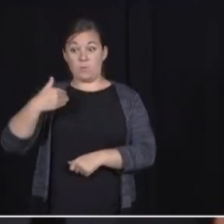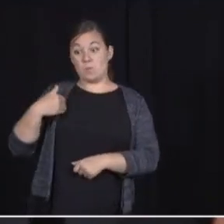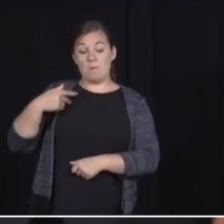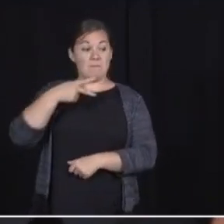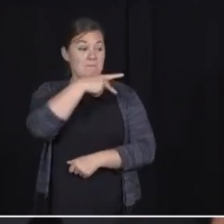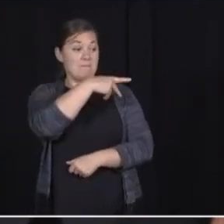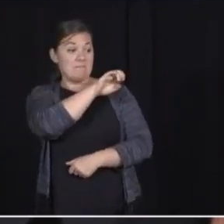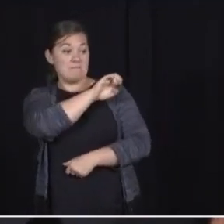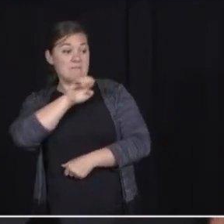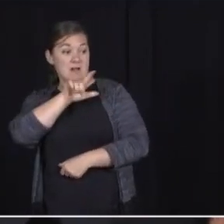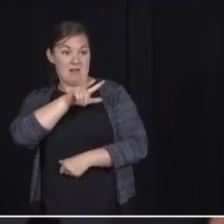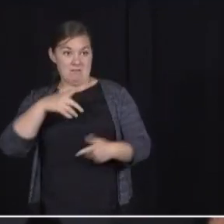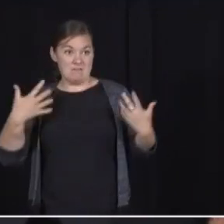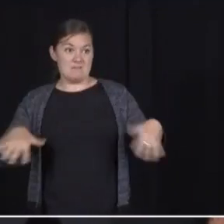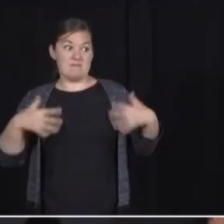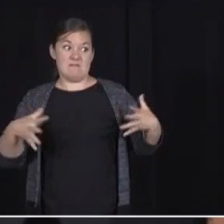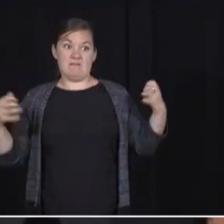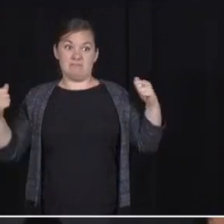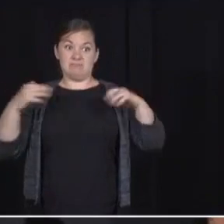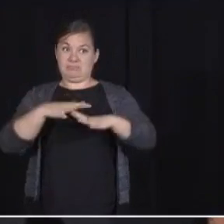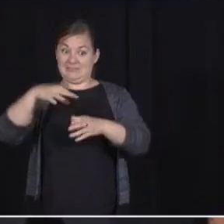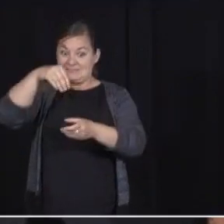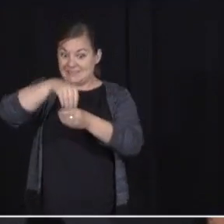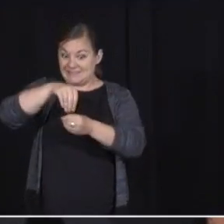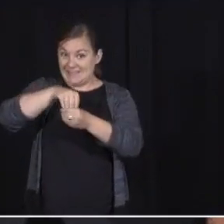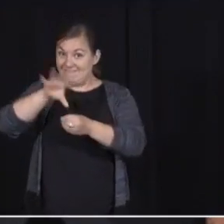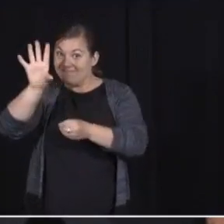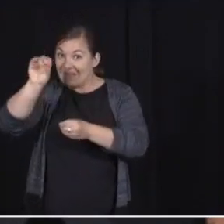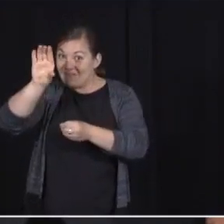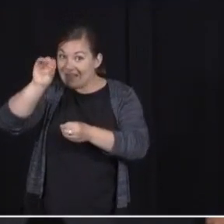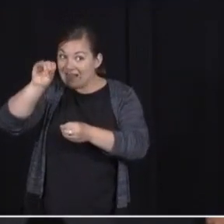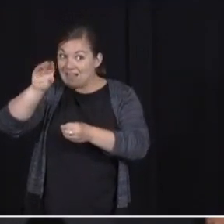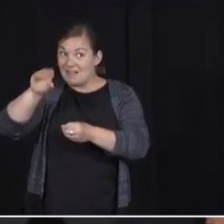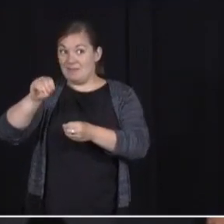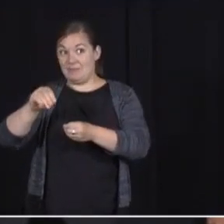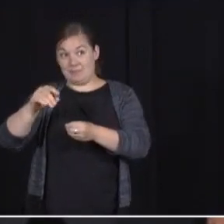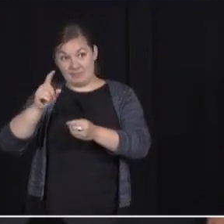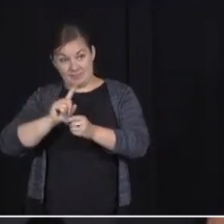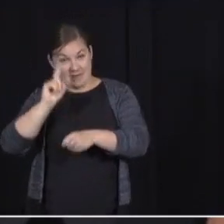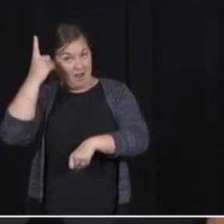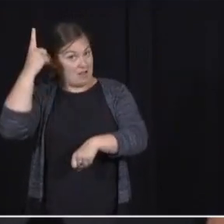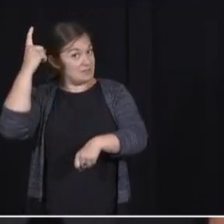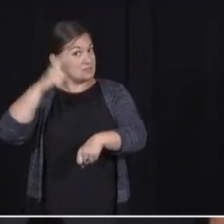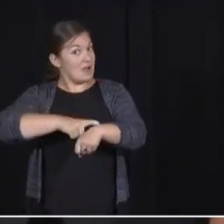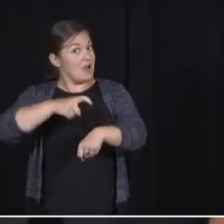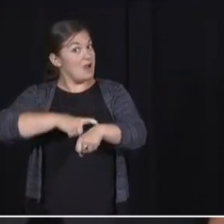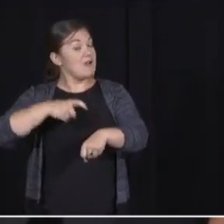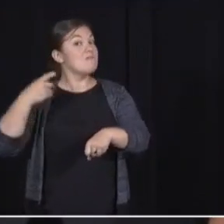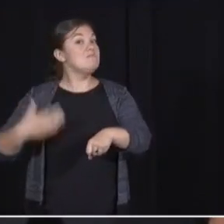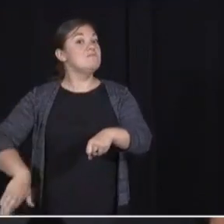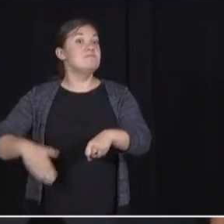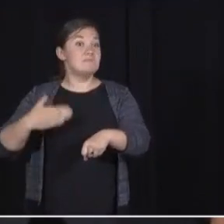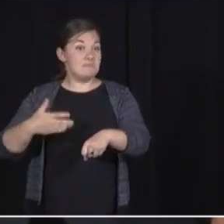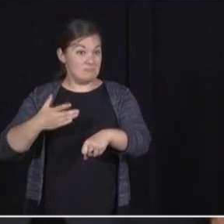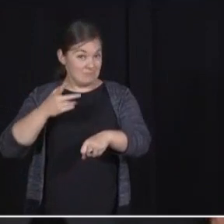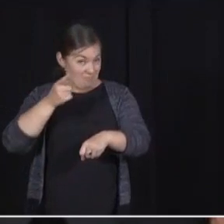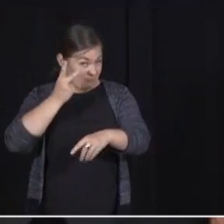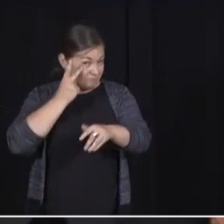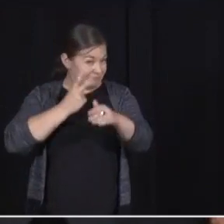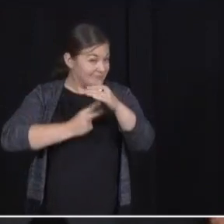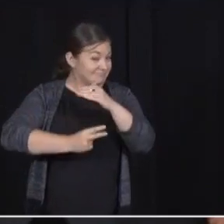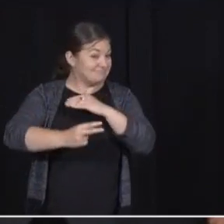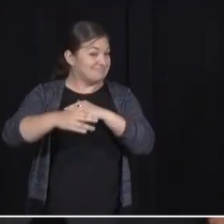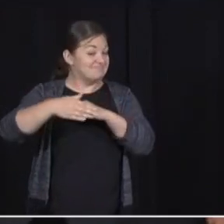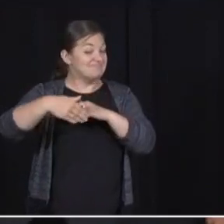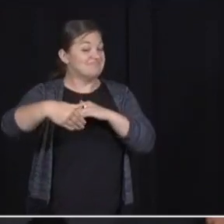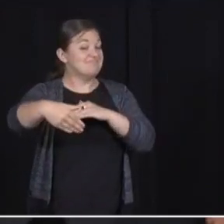50 people with social distancing in place for months. Do you anticipate seeing a surge after this weekend in